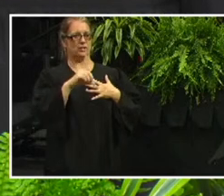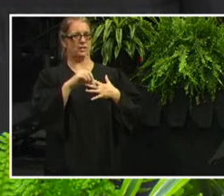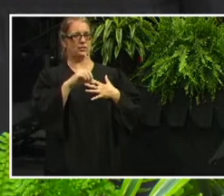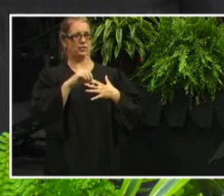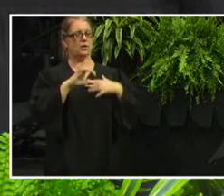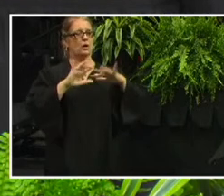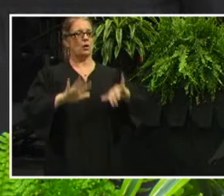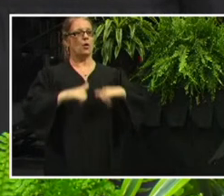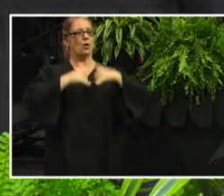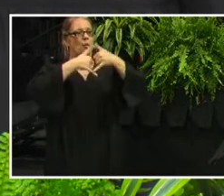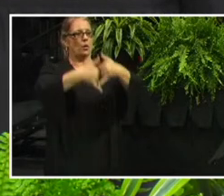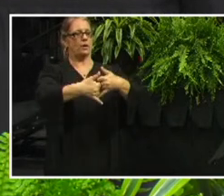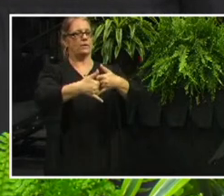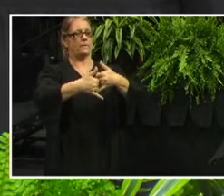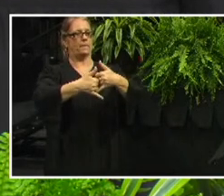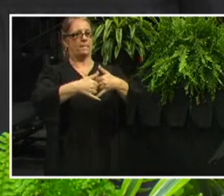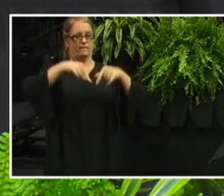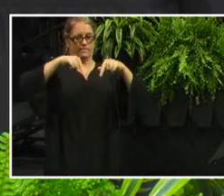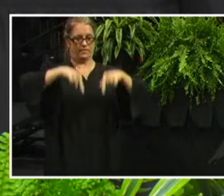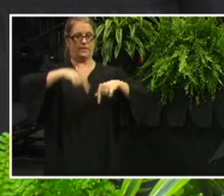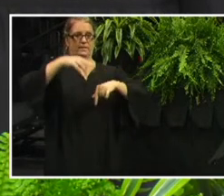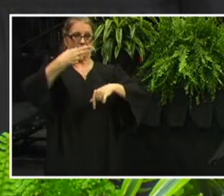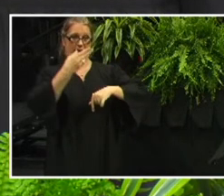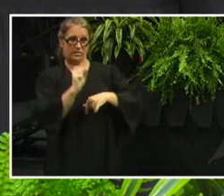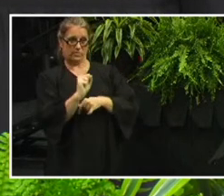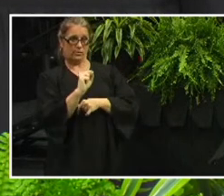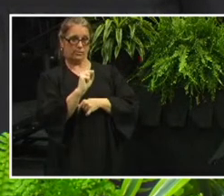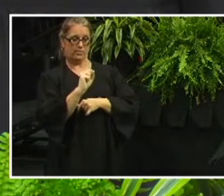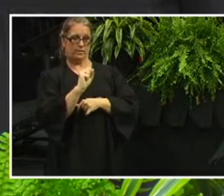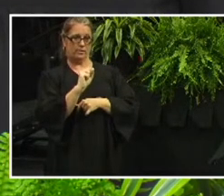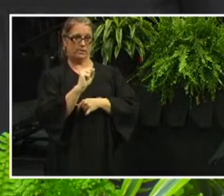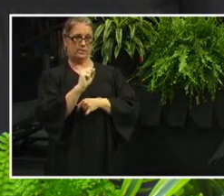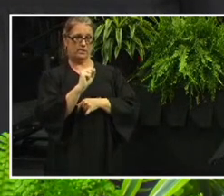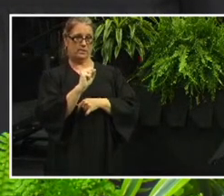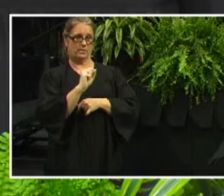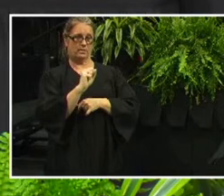Award for New Hampstead High School to